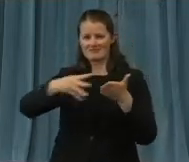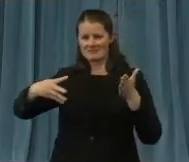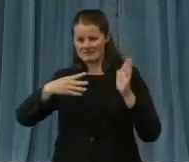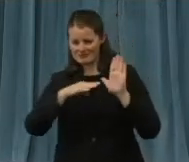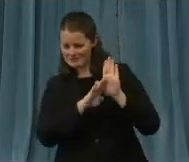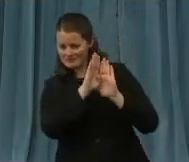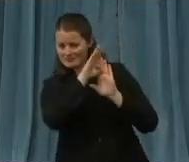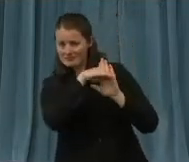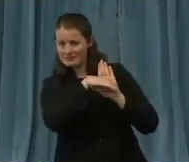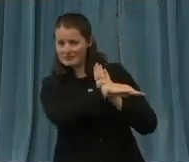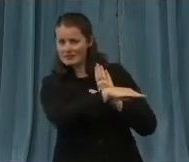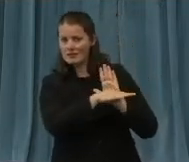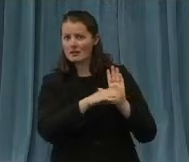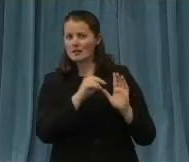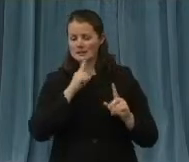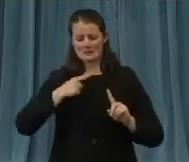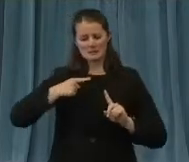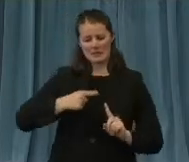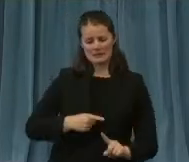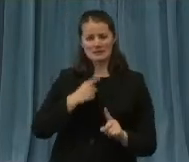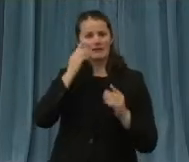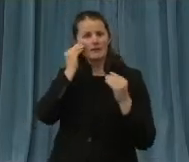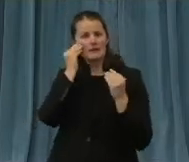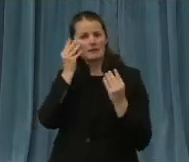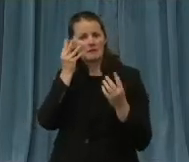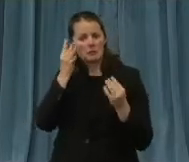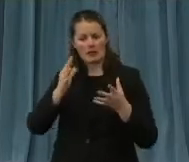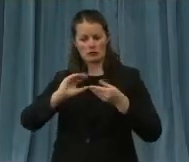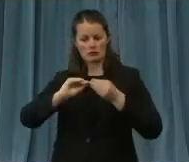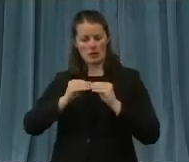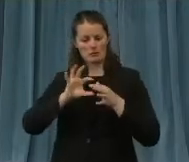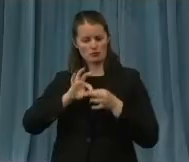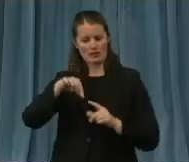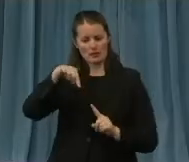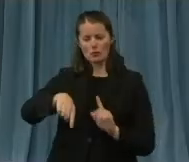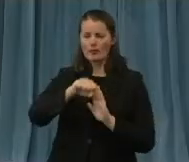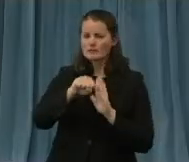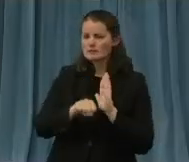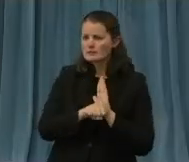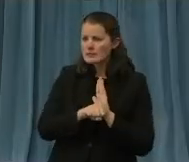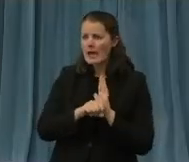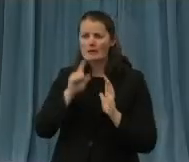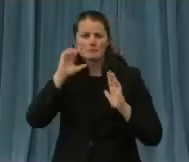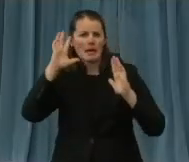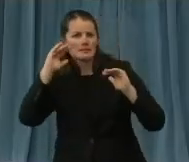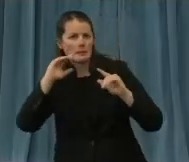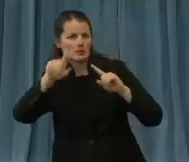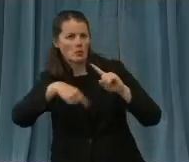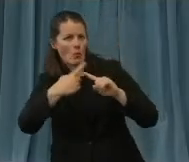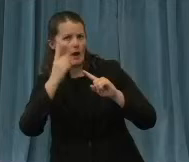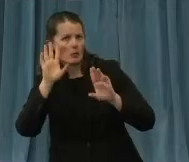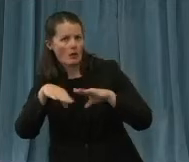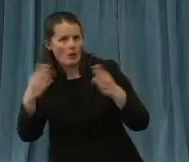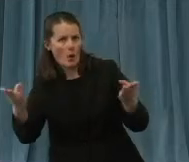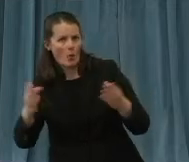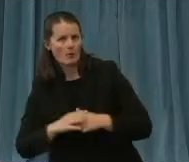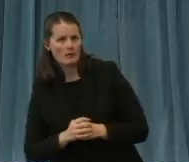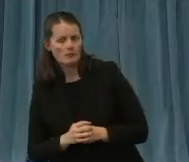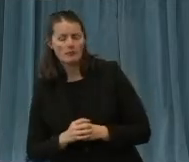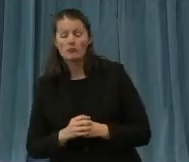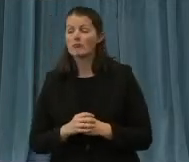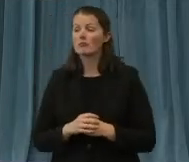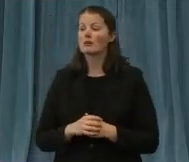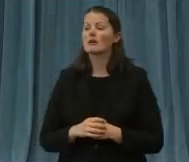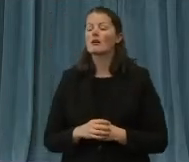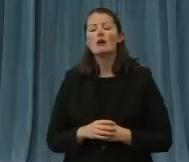this plateau or this downward slope and when we can expect we'll be reopening? Well, we're working on that with my experts here in terms of determining